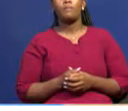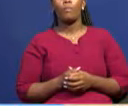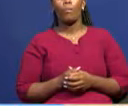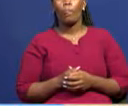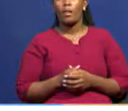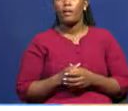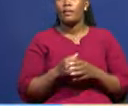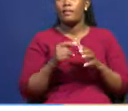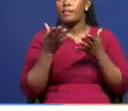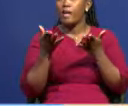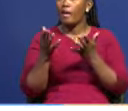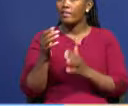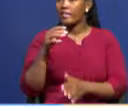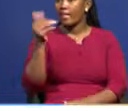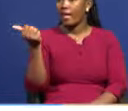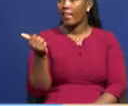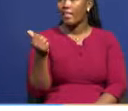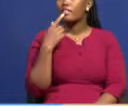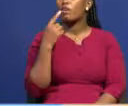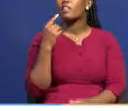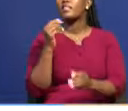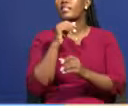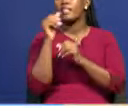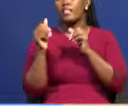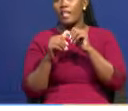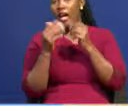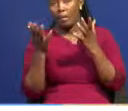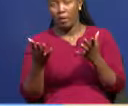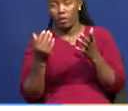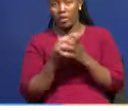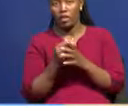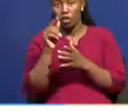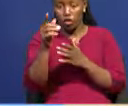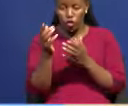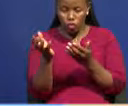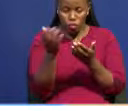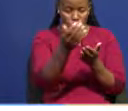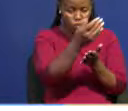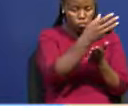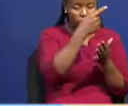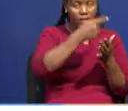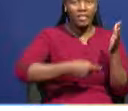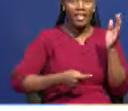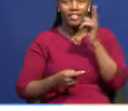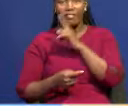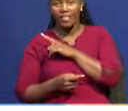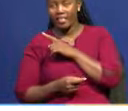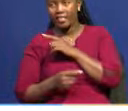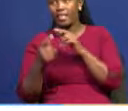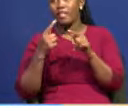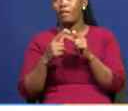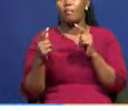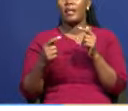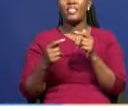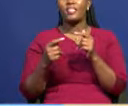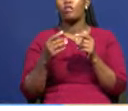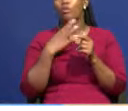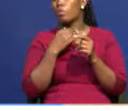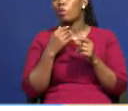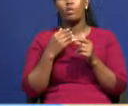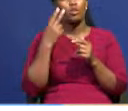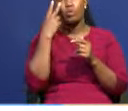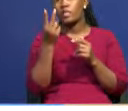Omondi, we are talking about commensurate. You take the taxes, but at the end of the day, we want to see how it is used, because